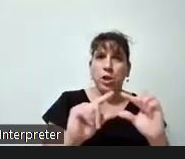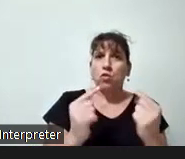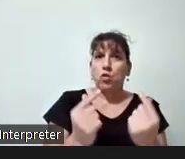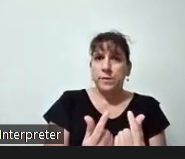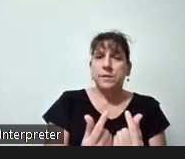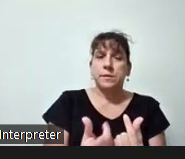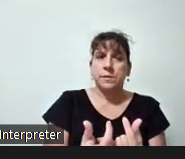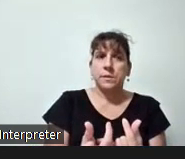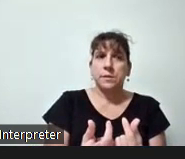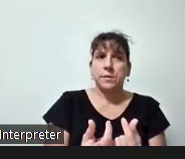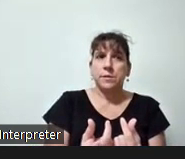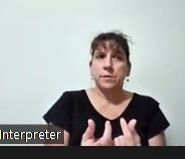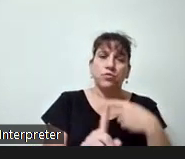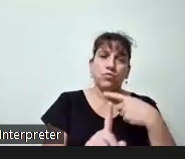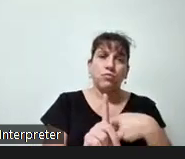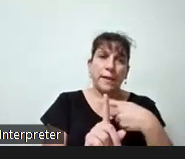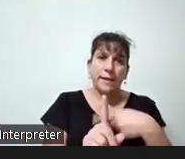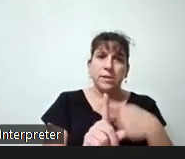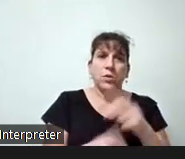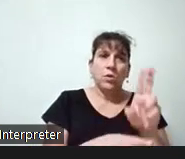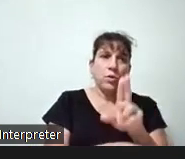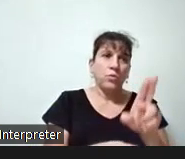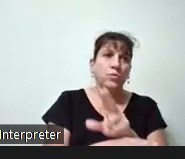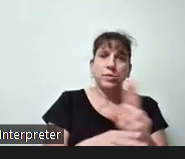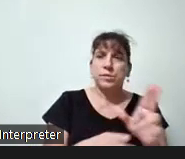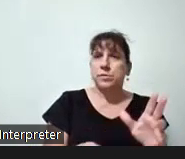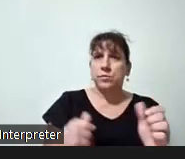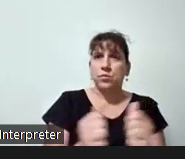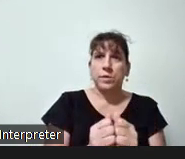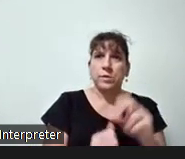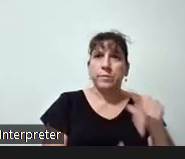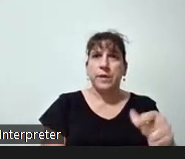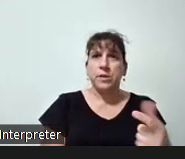to lease or use in partnership with Prince George's County Public Schools.